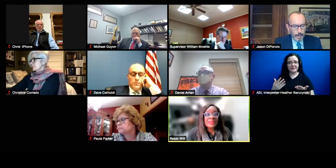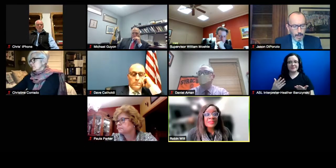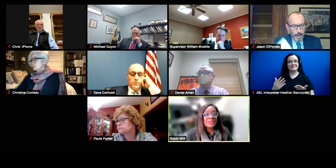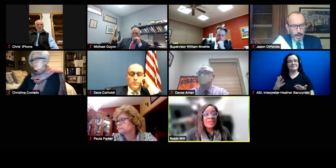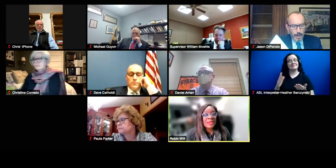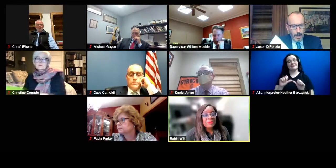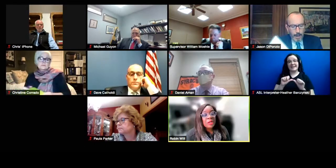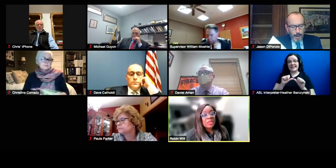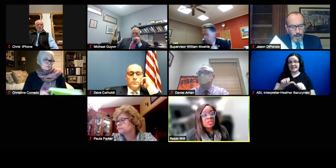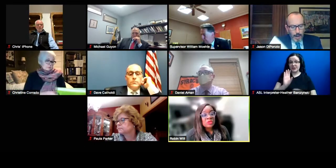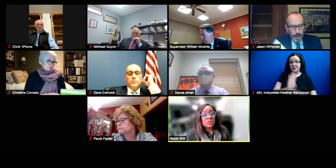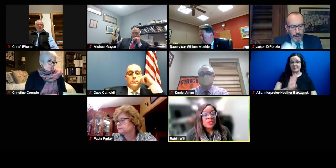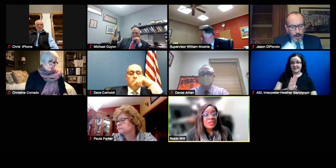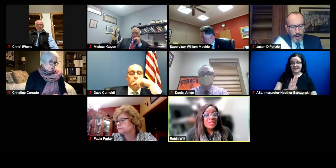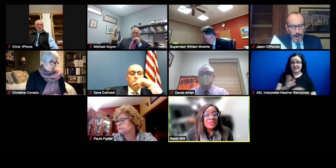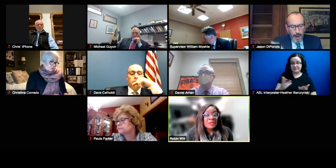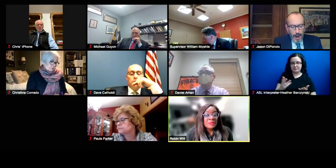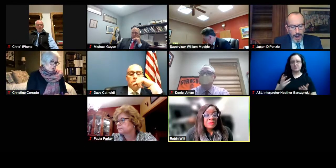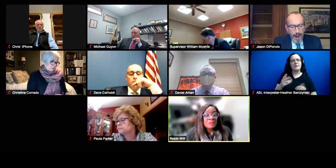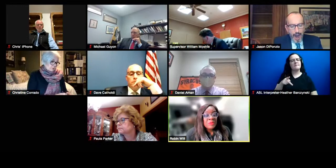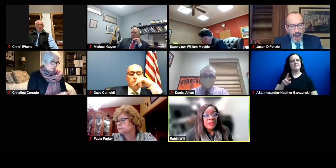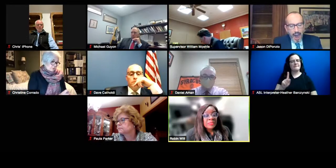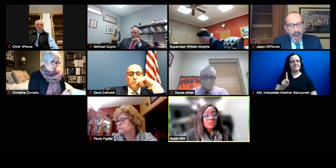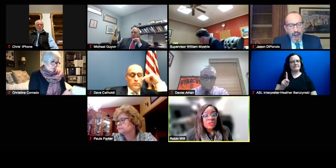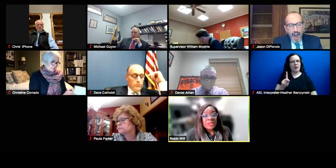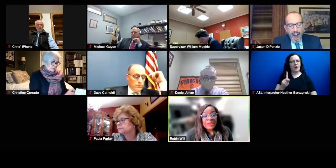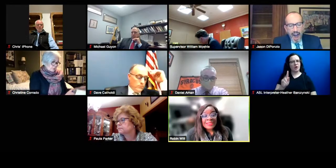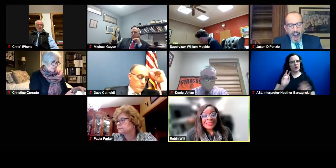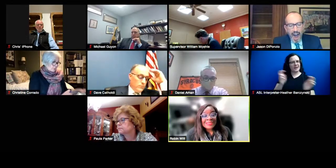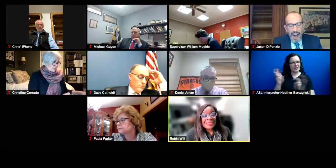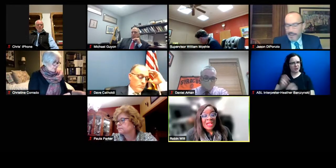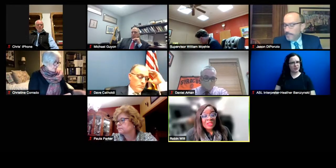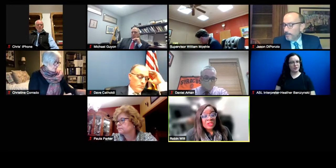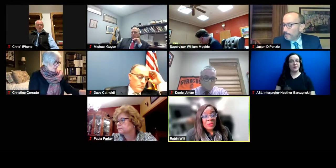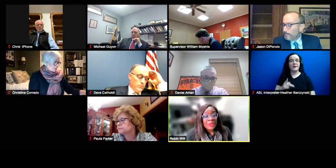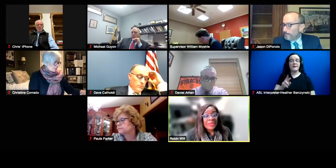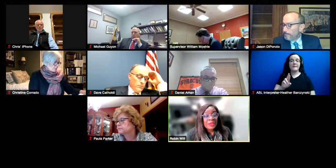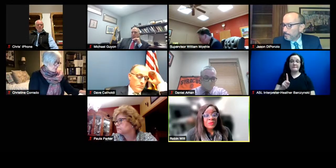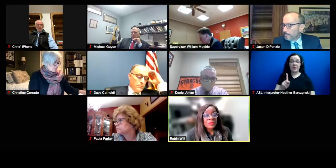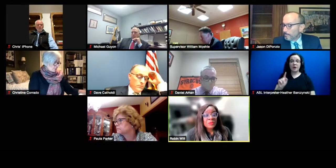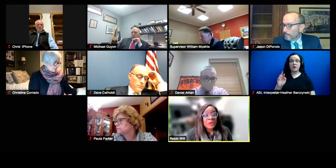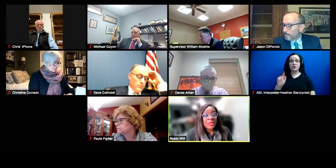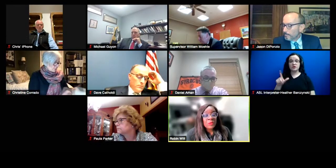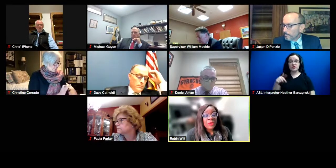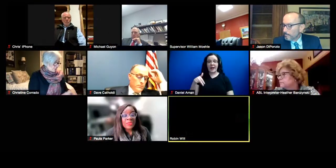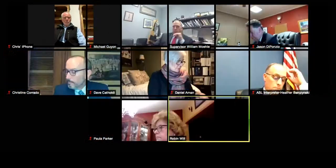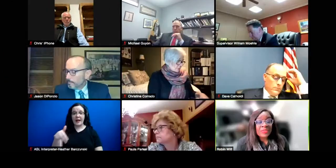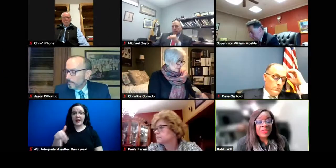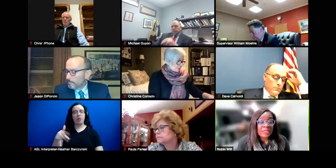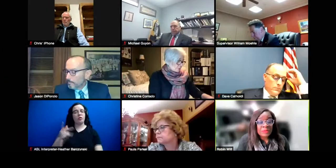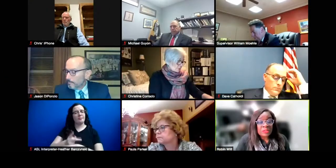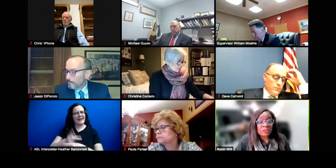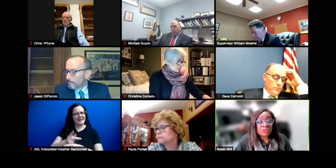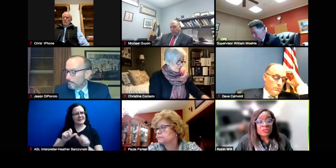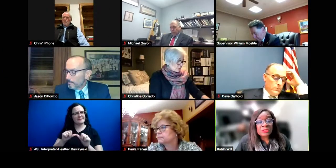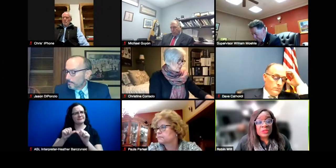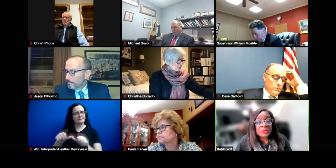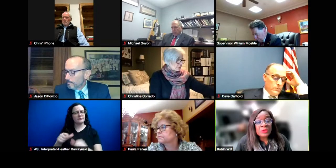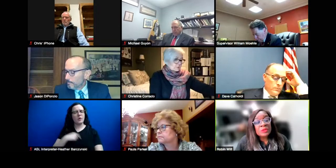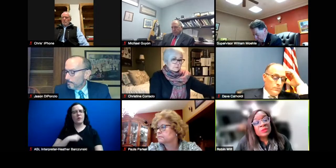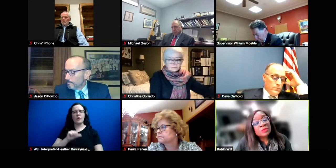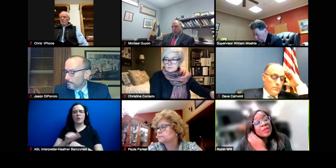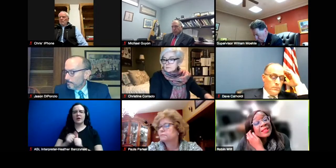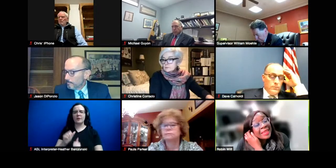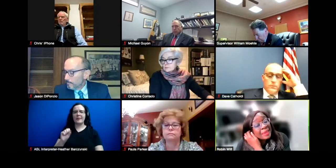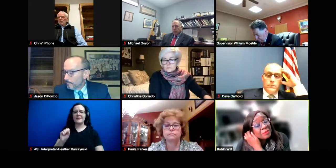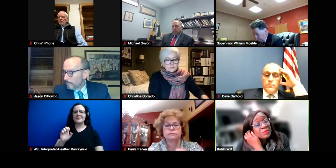continuing business, park issues. Parks and trail maintenance is ongoing. We're working with